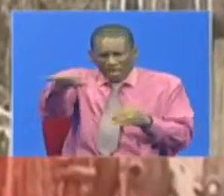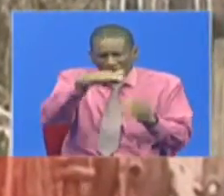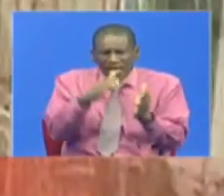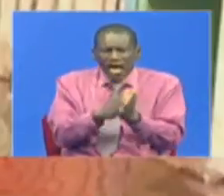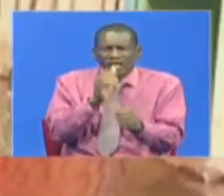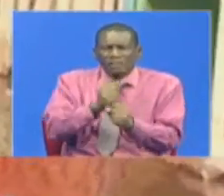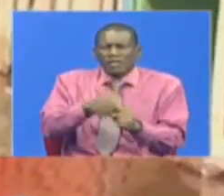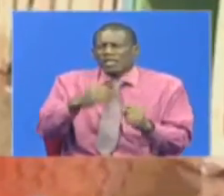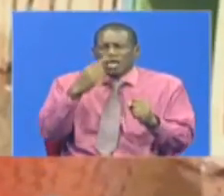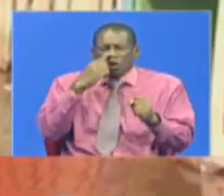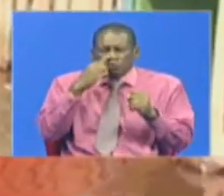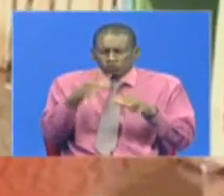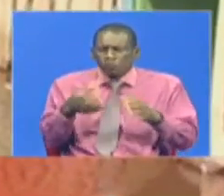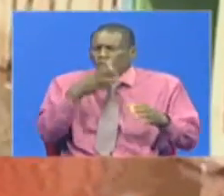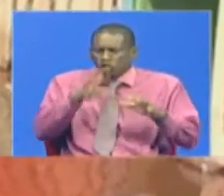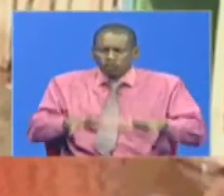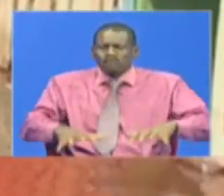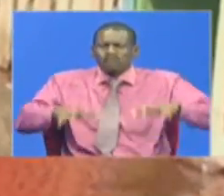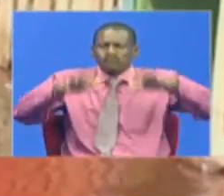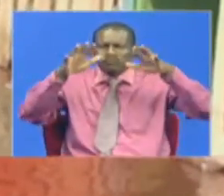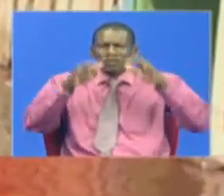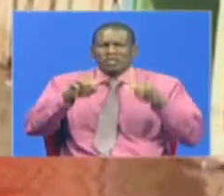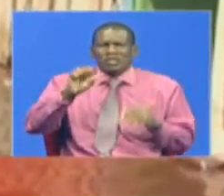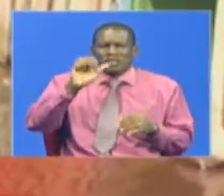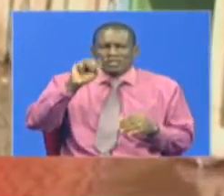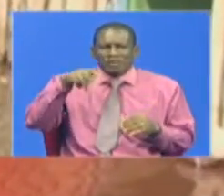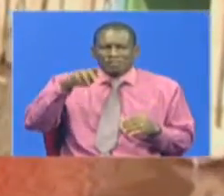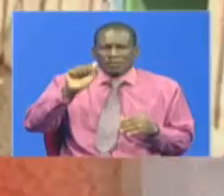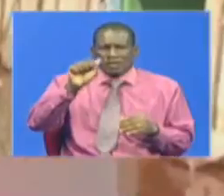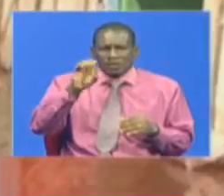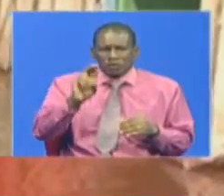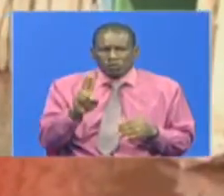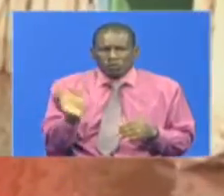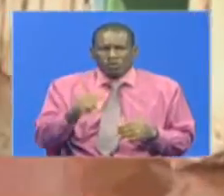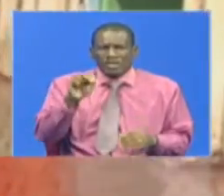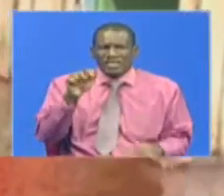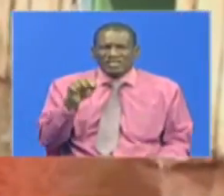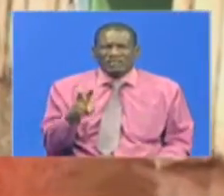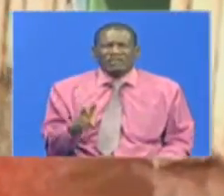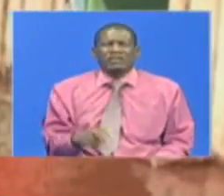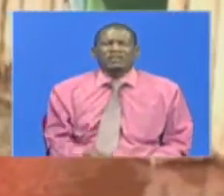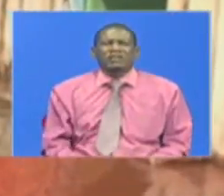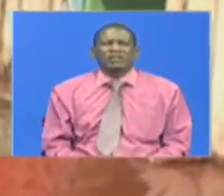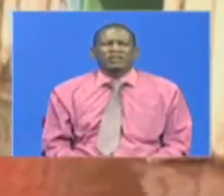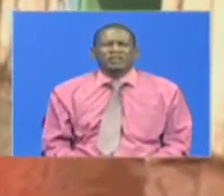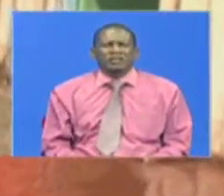maboma yao. Nayoma Sampao, NTV.